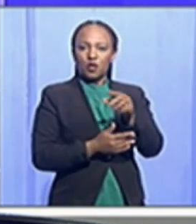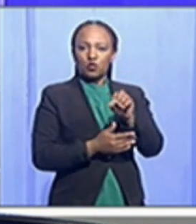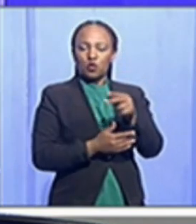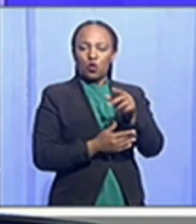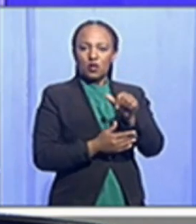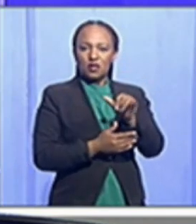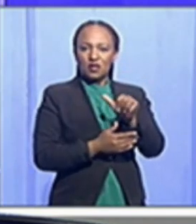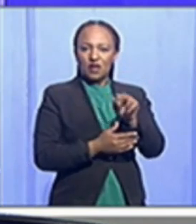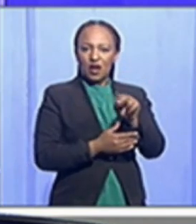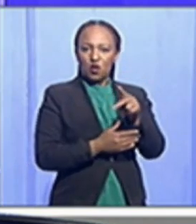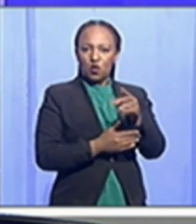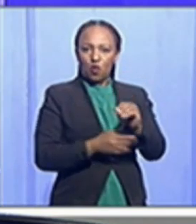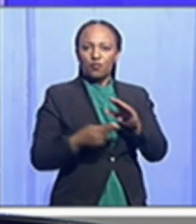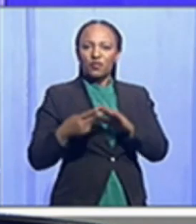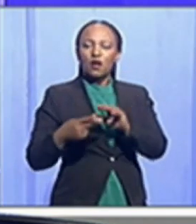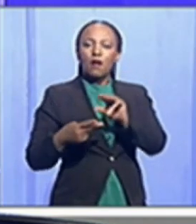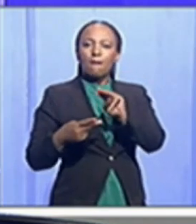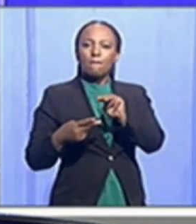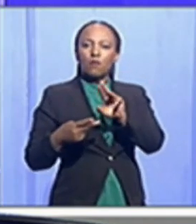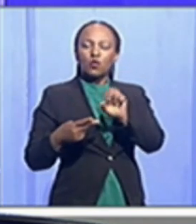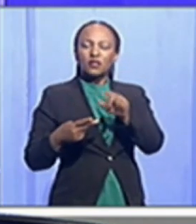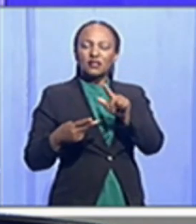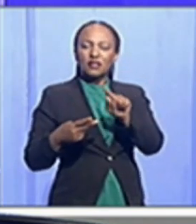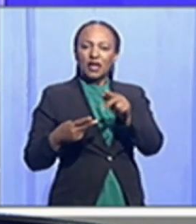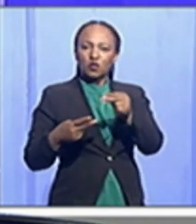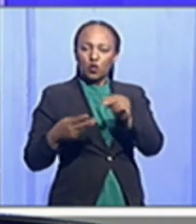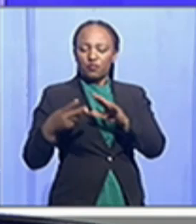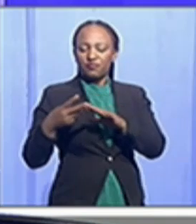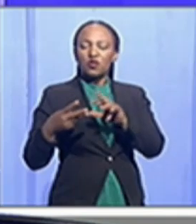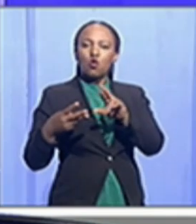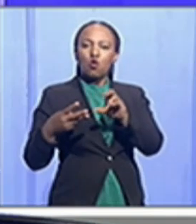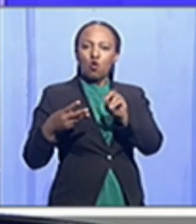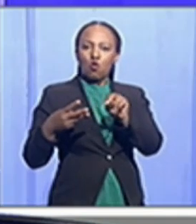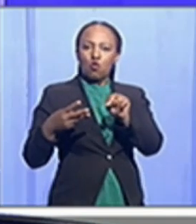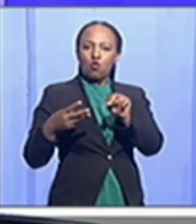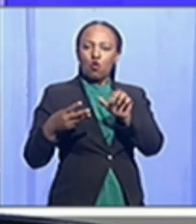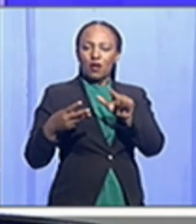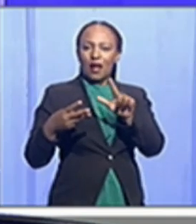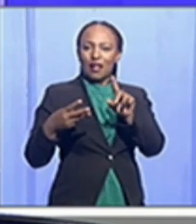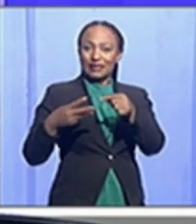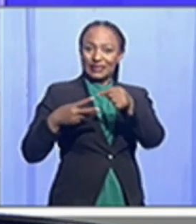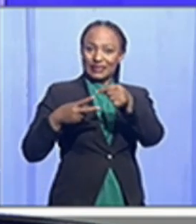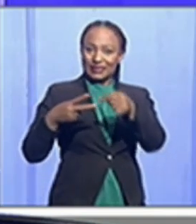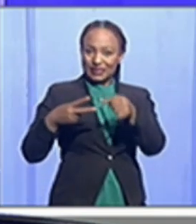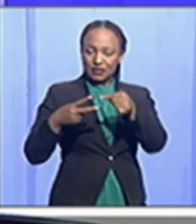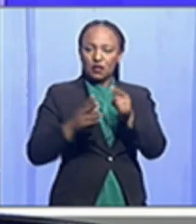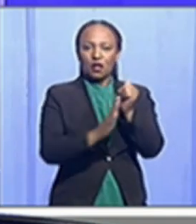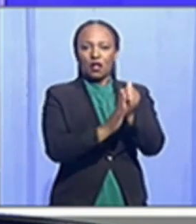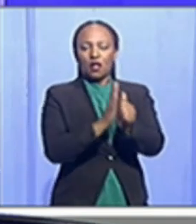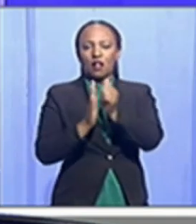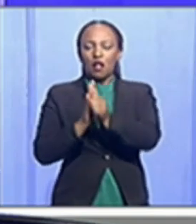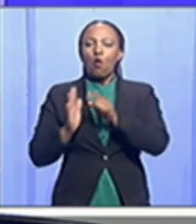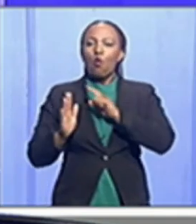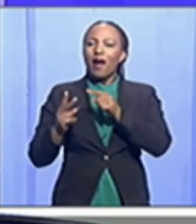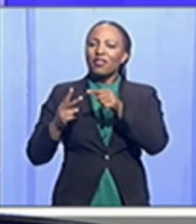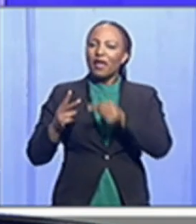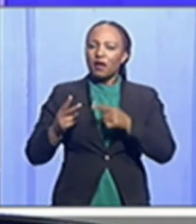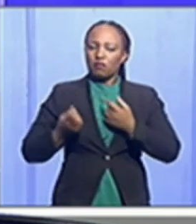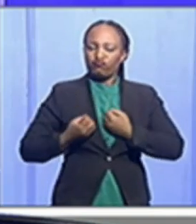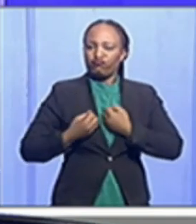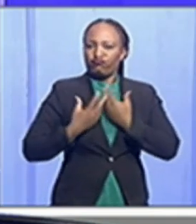Mosetho le Ronald Mani ba bolailwe go seo go dumelago e le molato wa go senola dipeeletšo tša go amana le panka yeo e phuhlamego ya